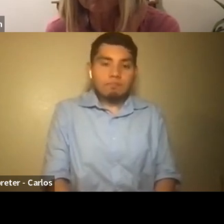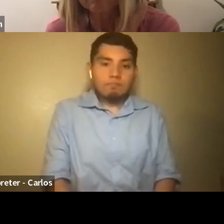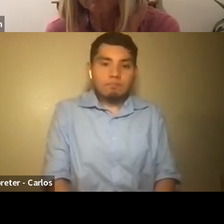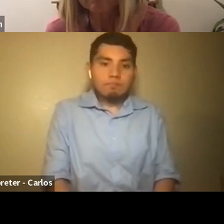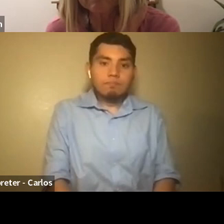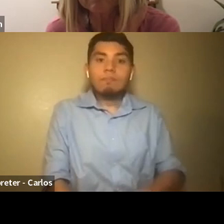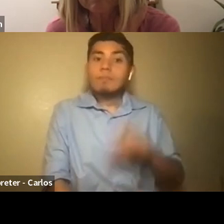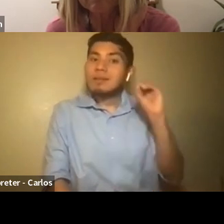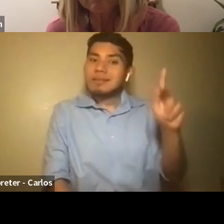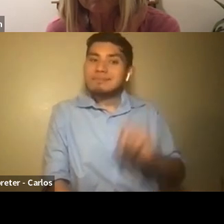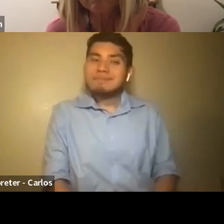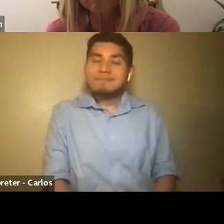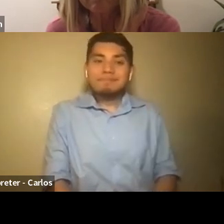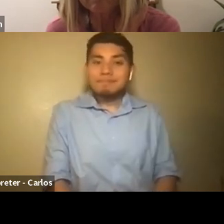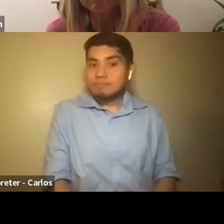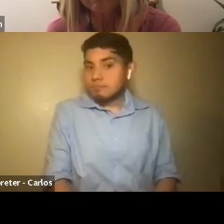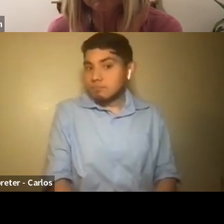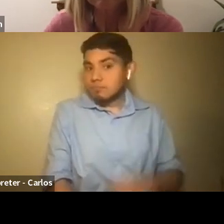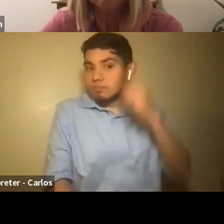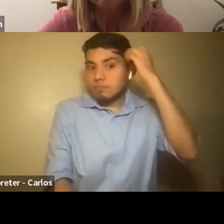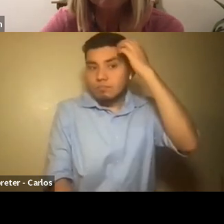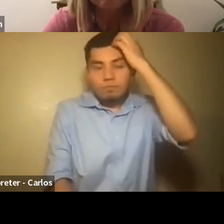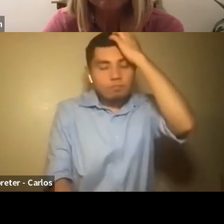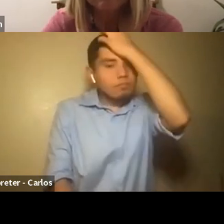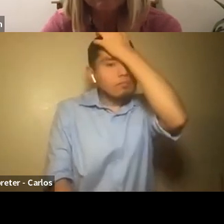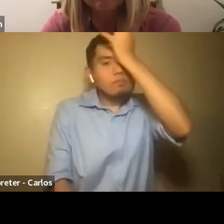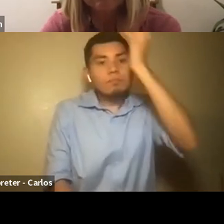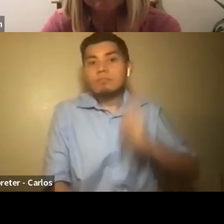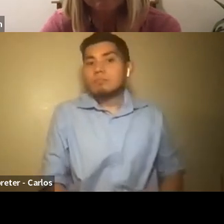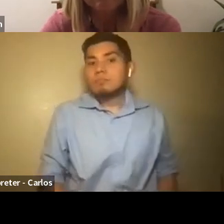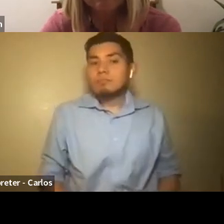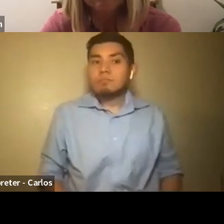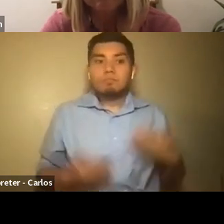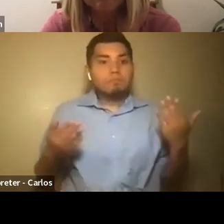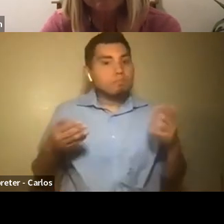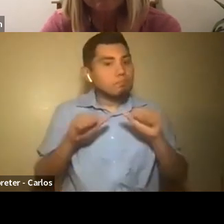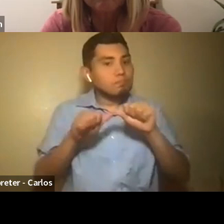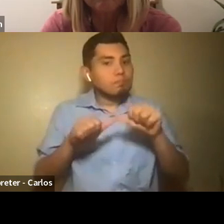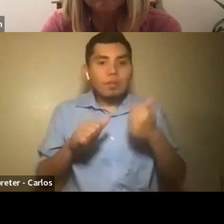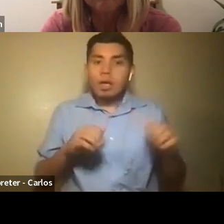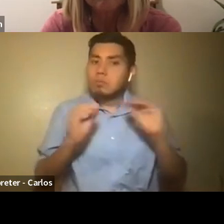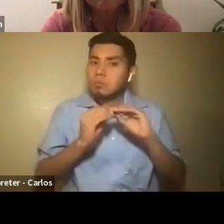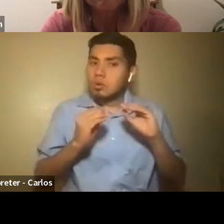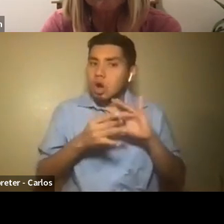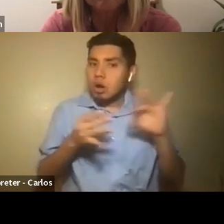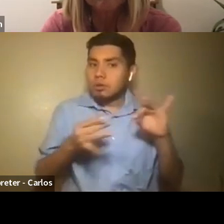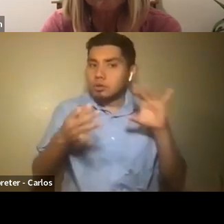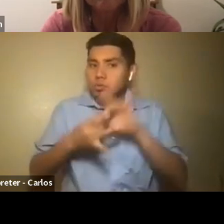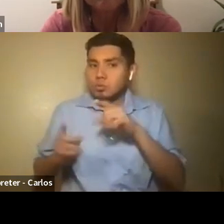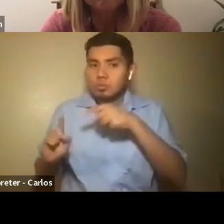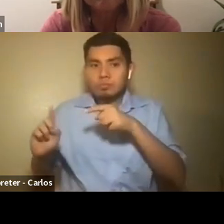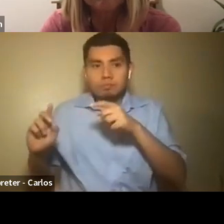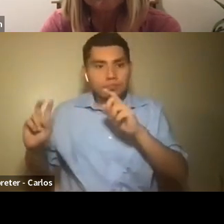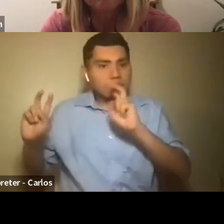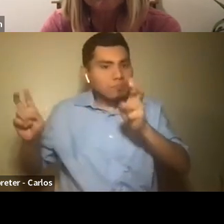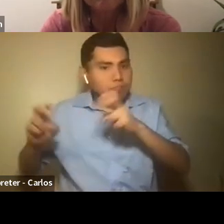Okay. Moving on, any other comments regarding this issue before I move on?